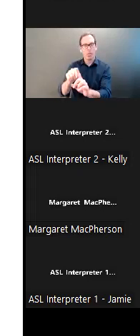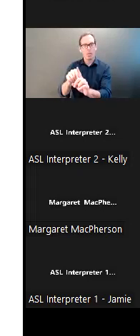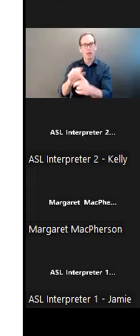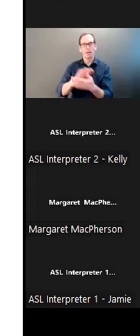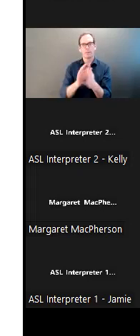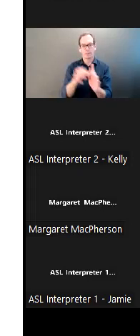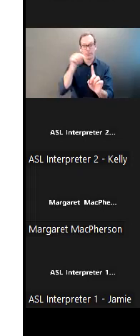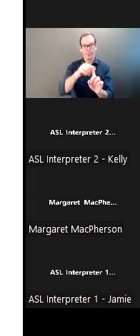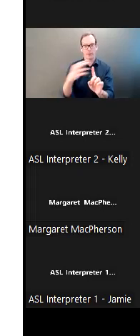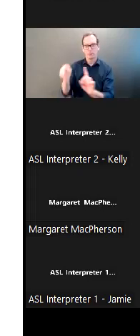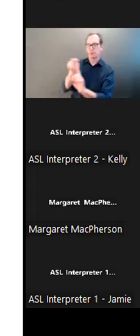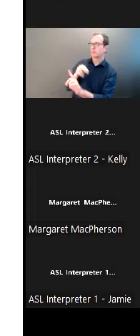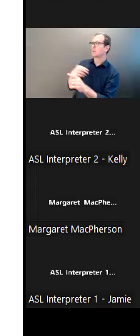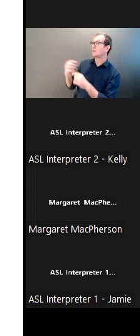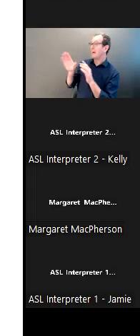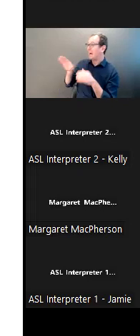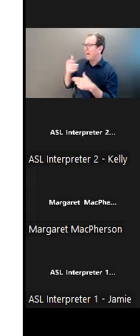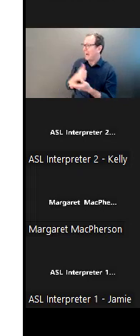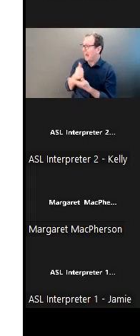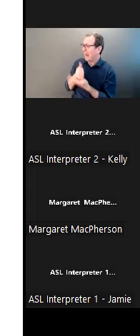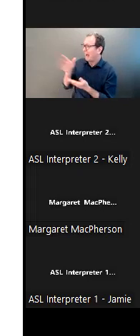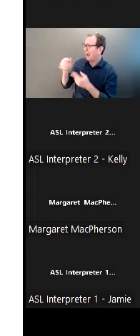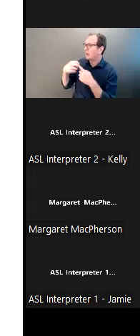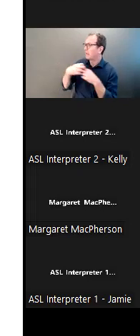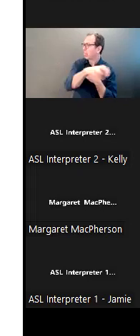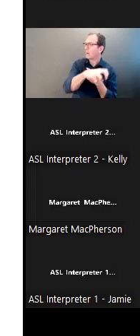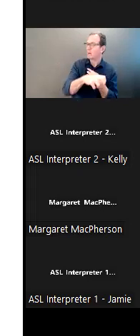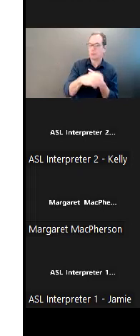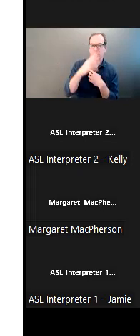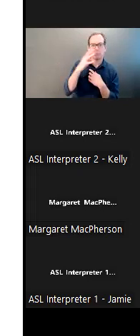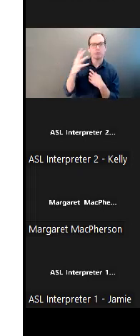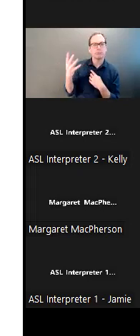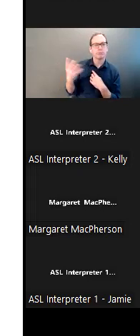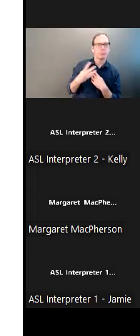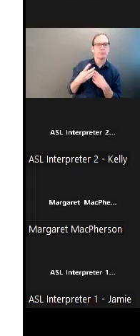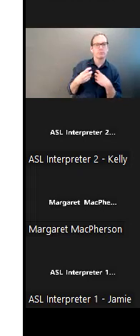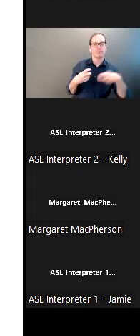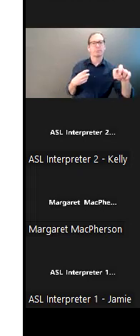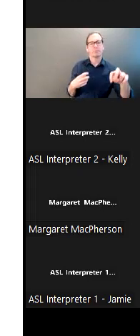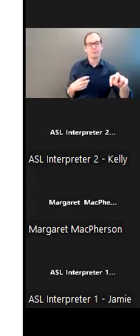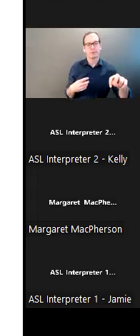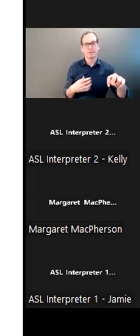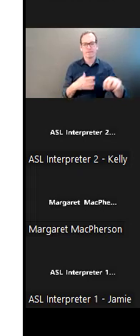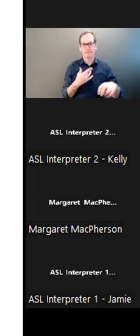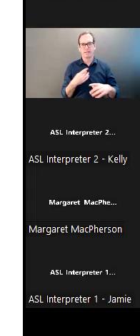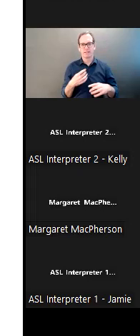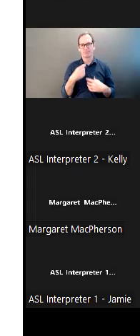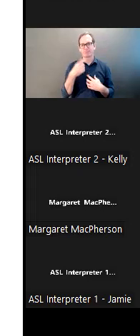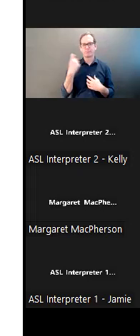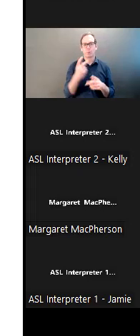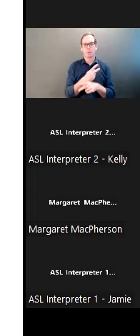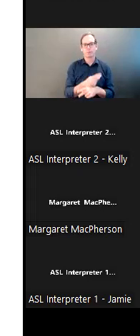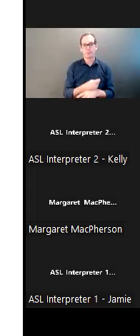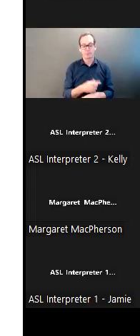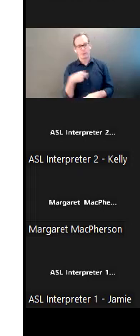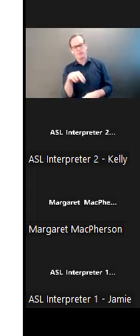discrimination. So even if that's not the place we're necessarily coming from, the fact that we see this person as unfixable or difficult, or the fact